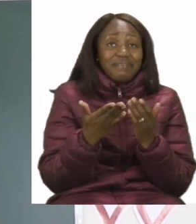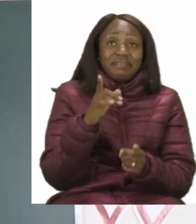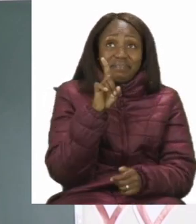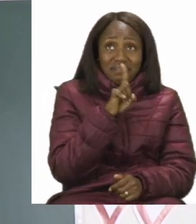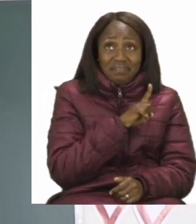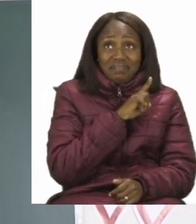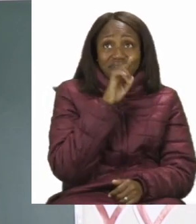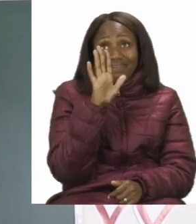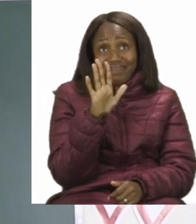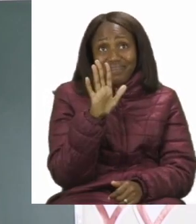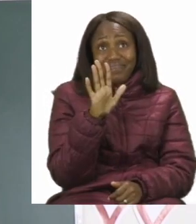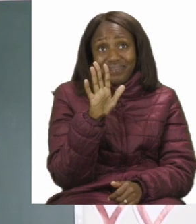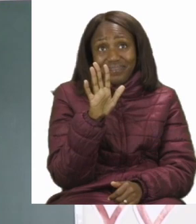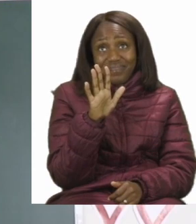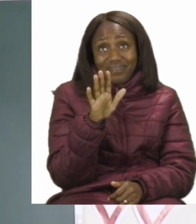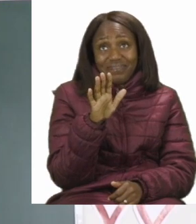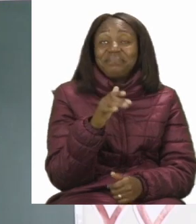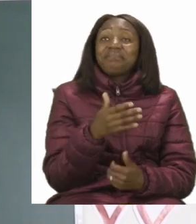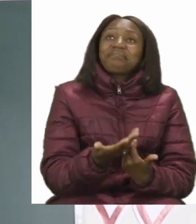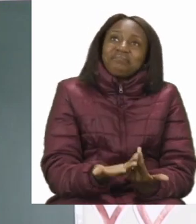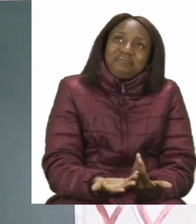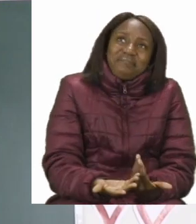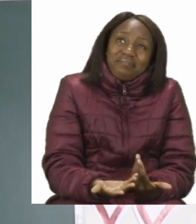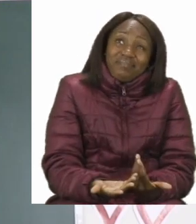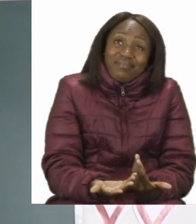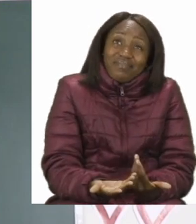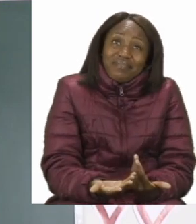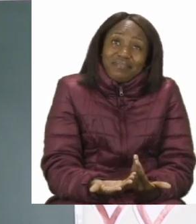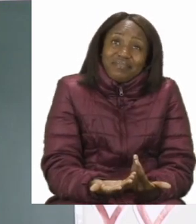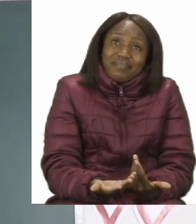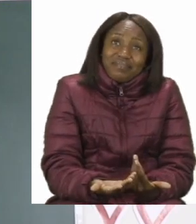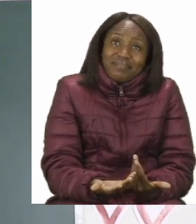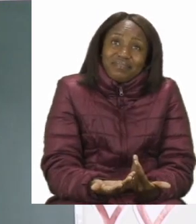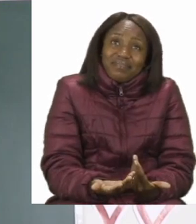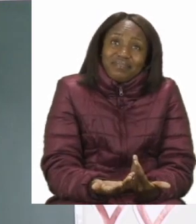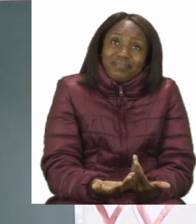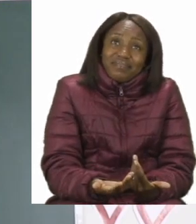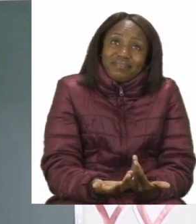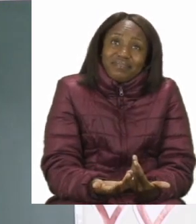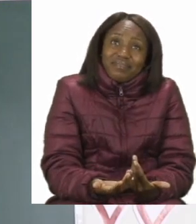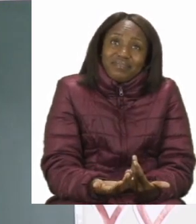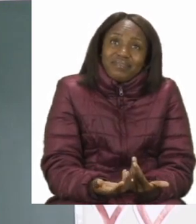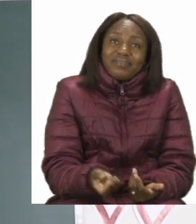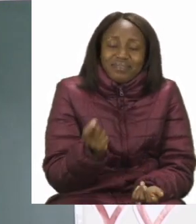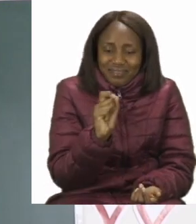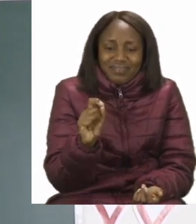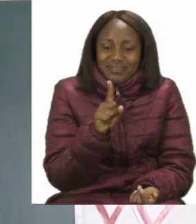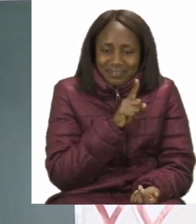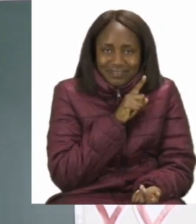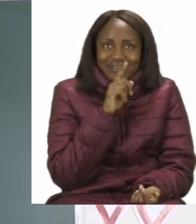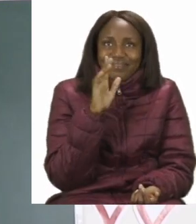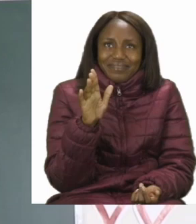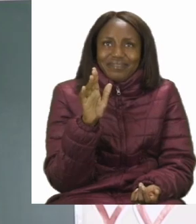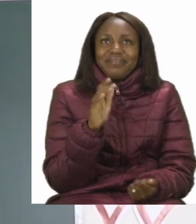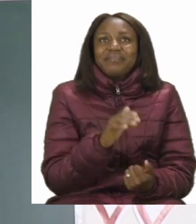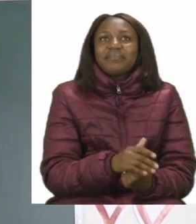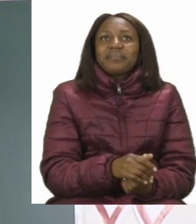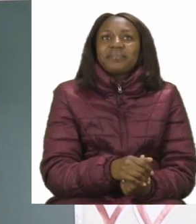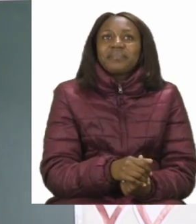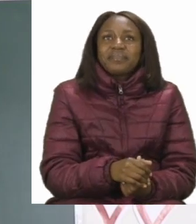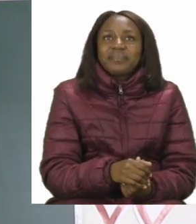15 maybe. What do you think? I think let's maybe go for 15 and write